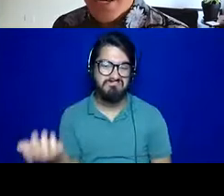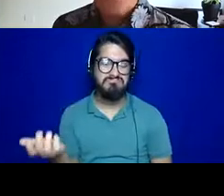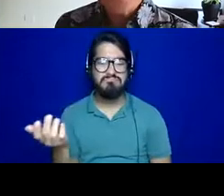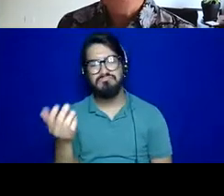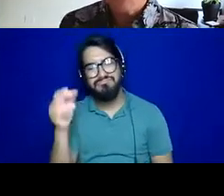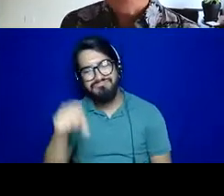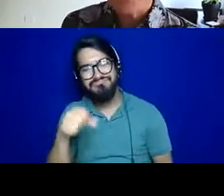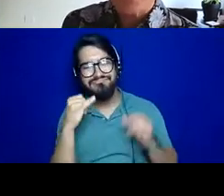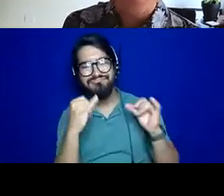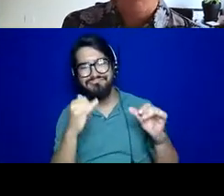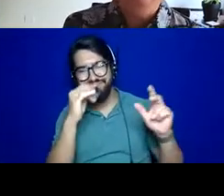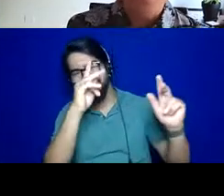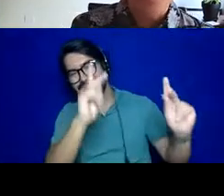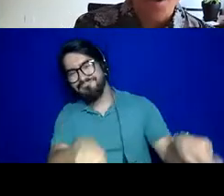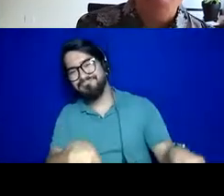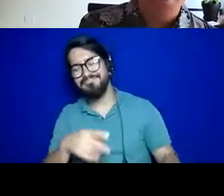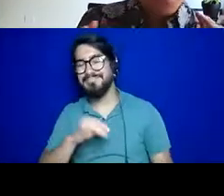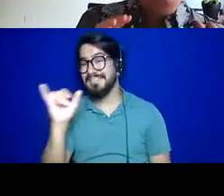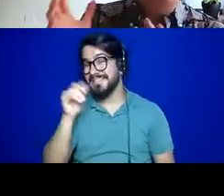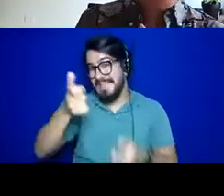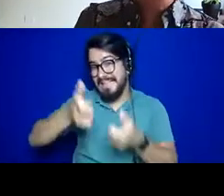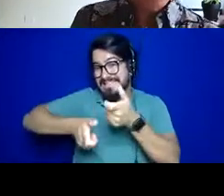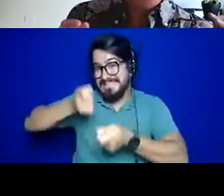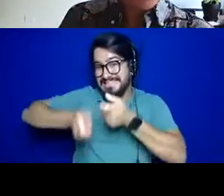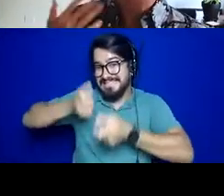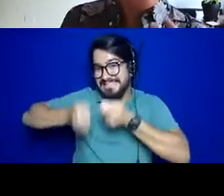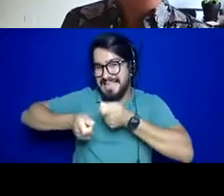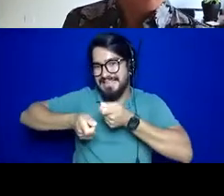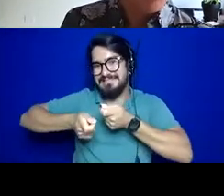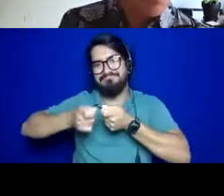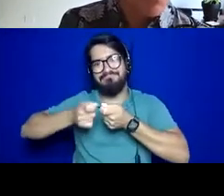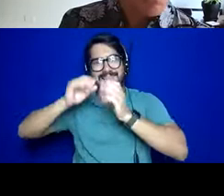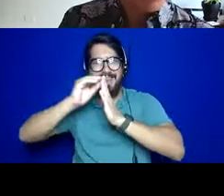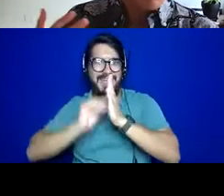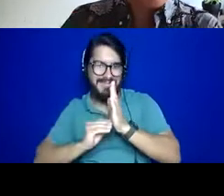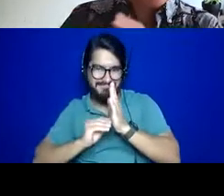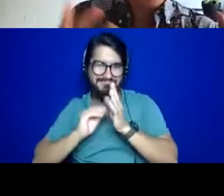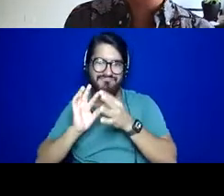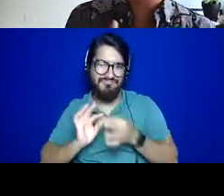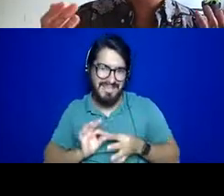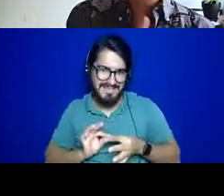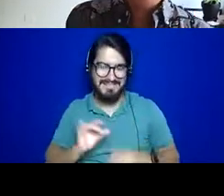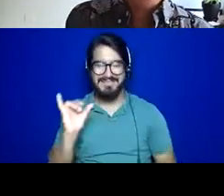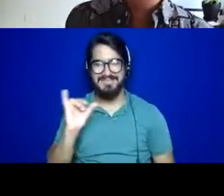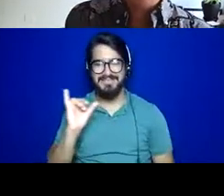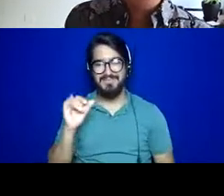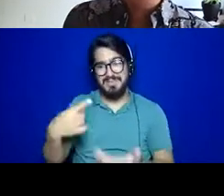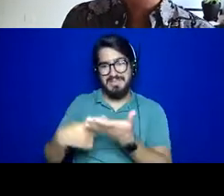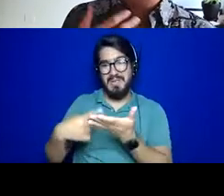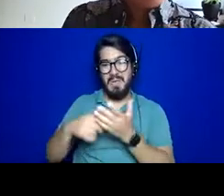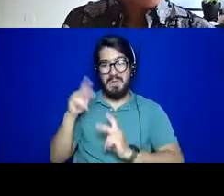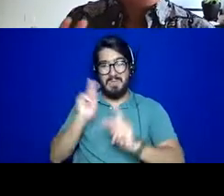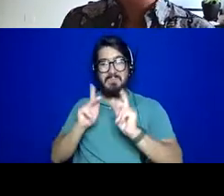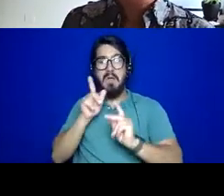Call logs and text. It's the same with me for text messages as well. Like, I do talk to people who feel like they rely on text message